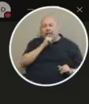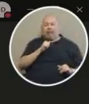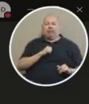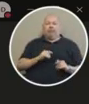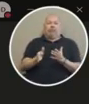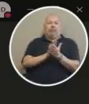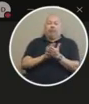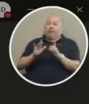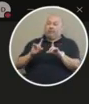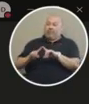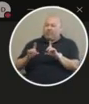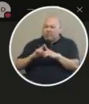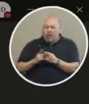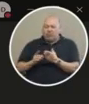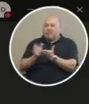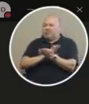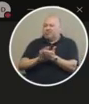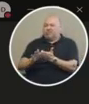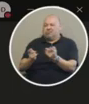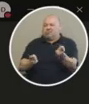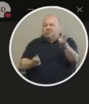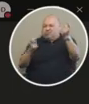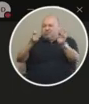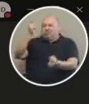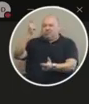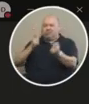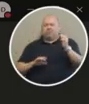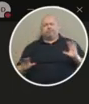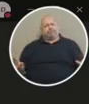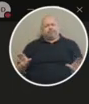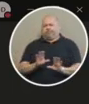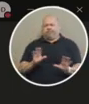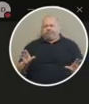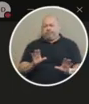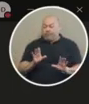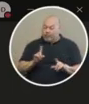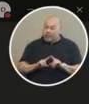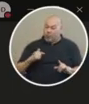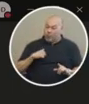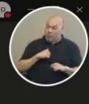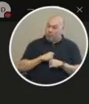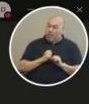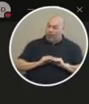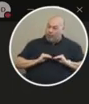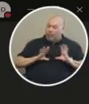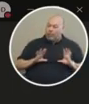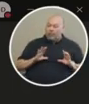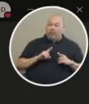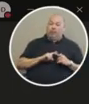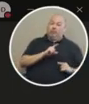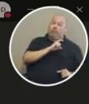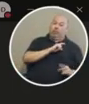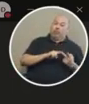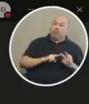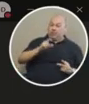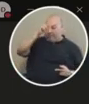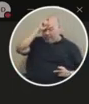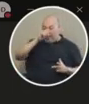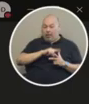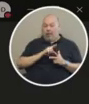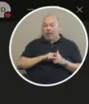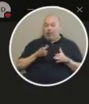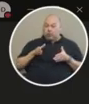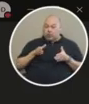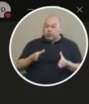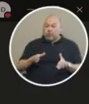annihilating scorched earth certain departments. We're not doing that. Now, we have made clear police and fire, streets, those